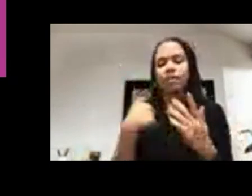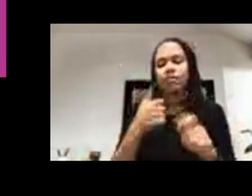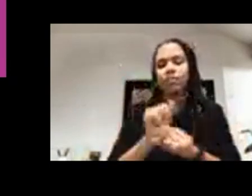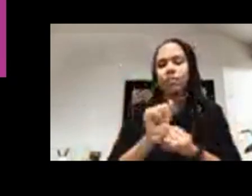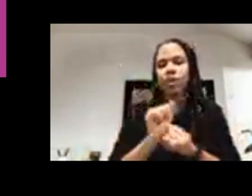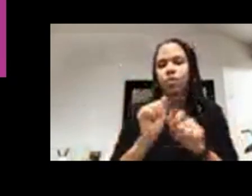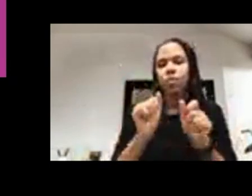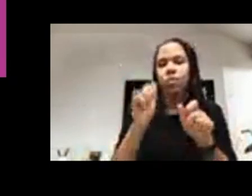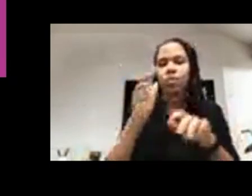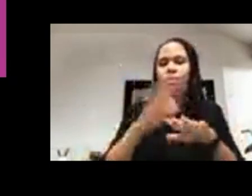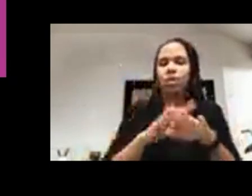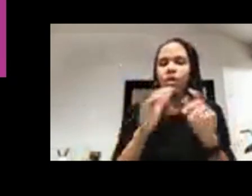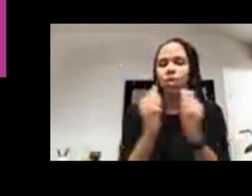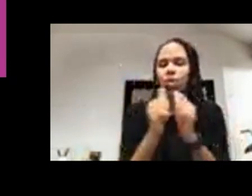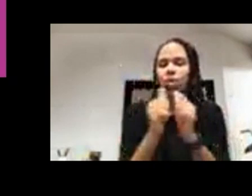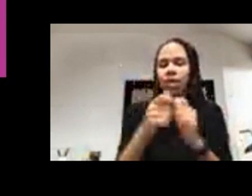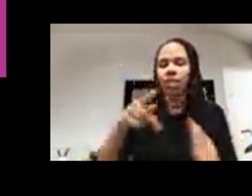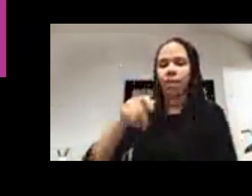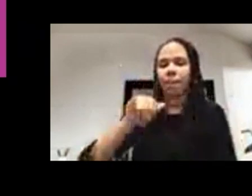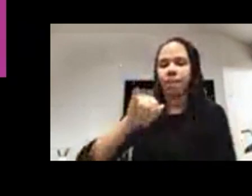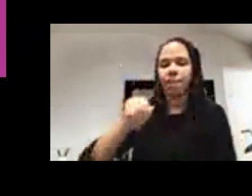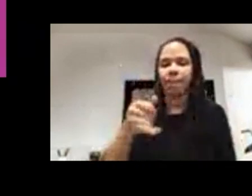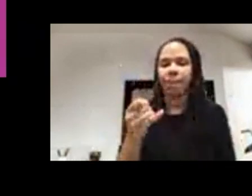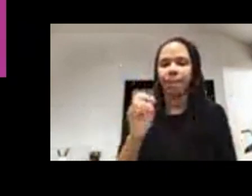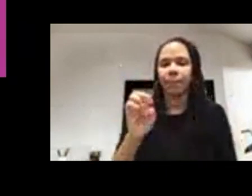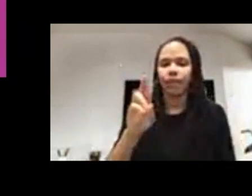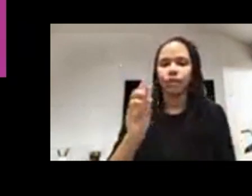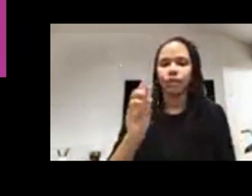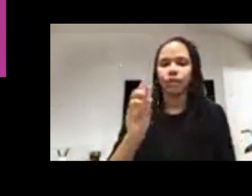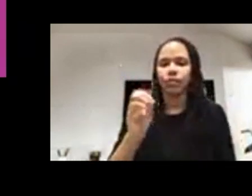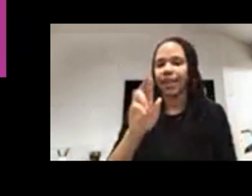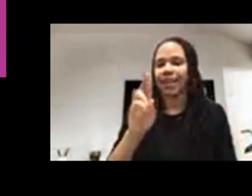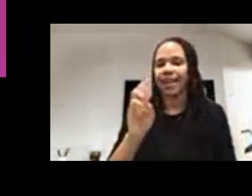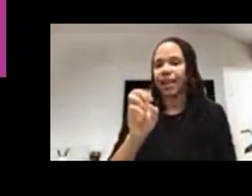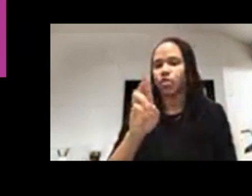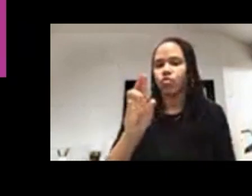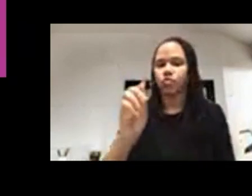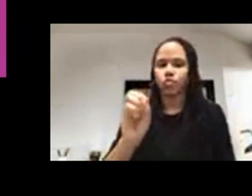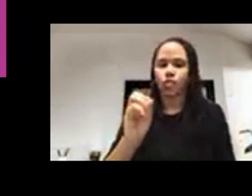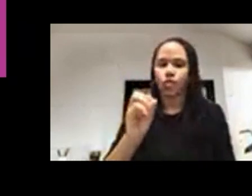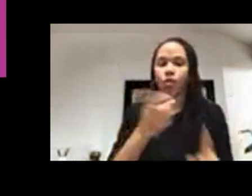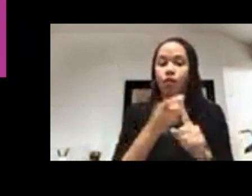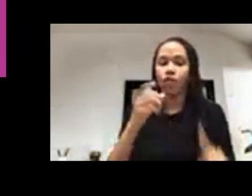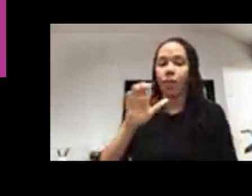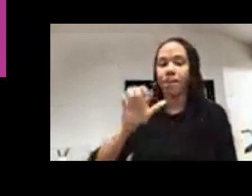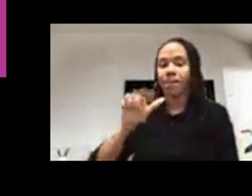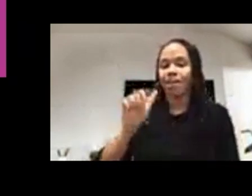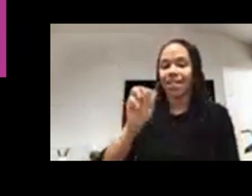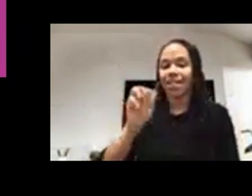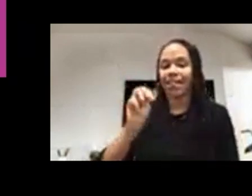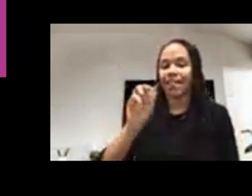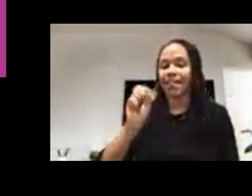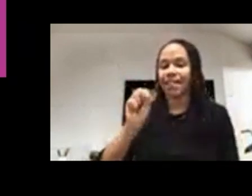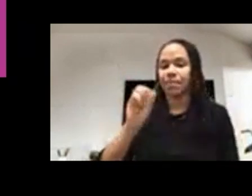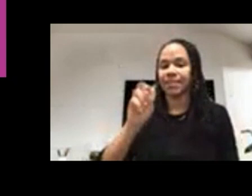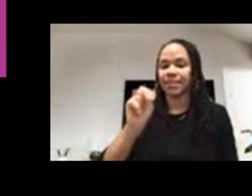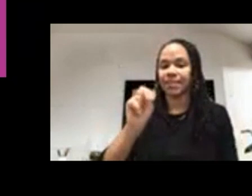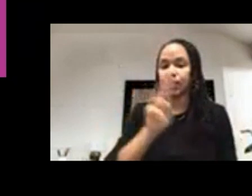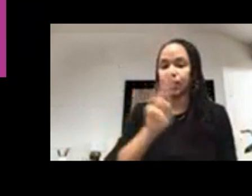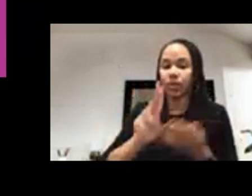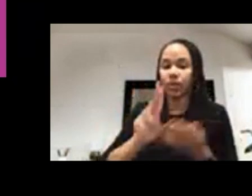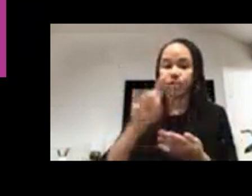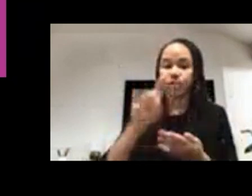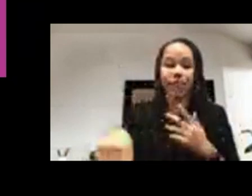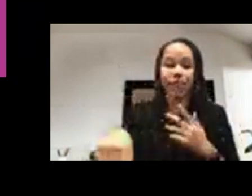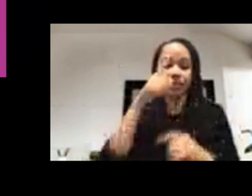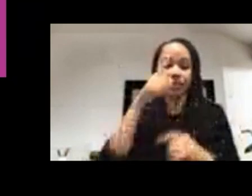with Paige Radagaro from Clemson University, who's also on the in the audience today. We this summer ran a